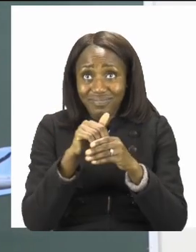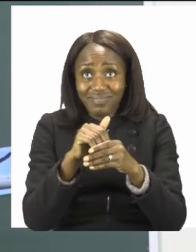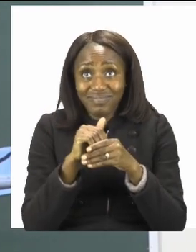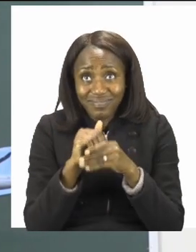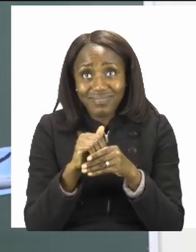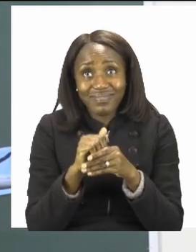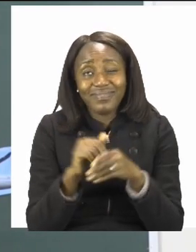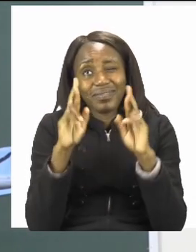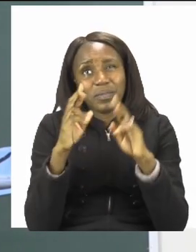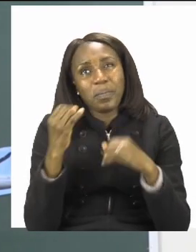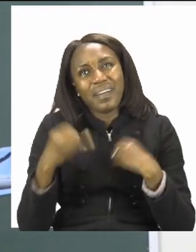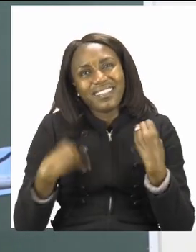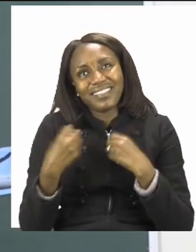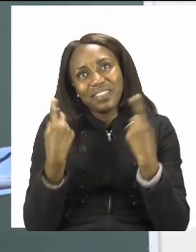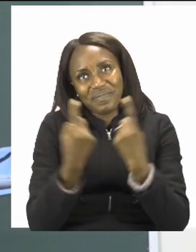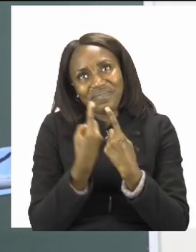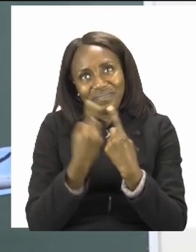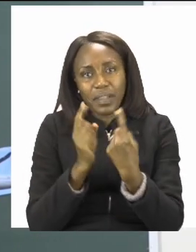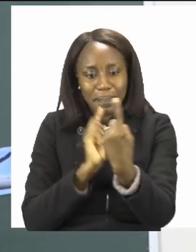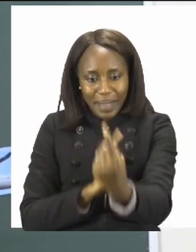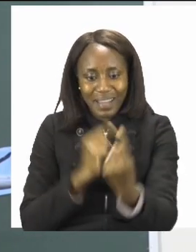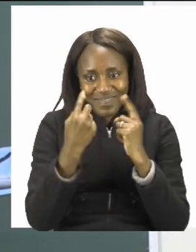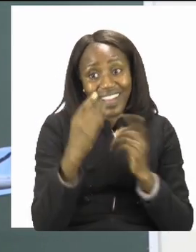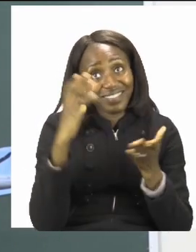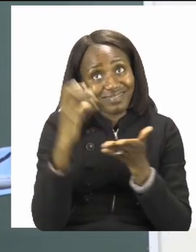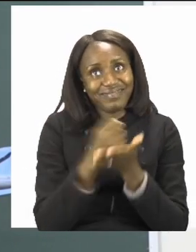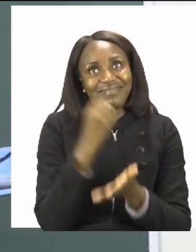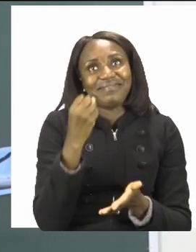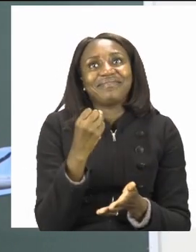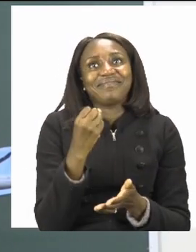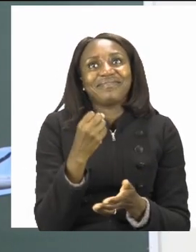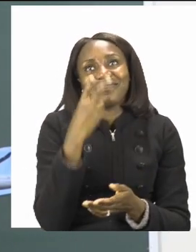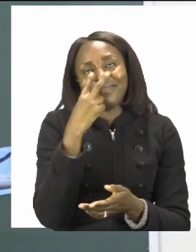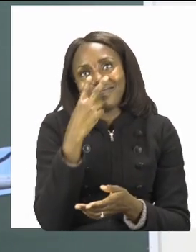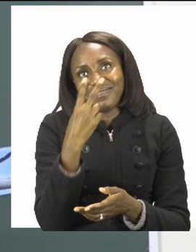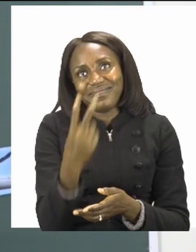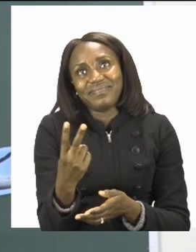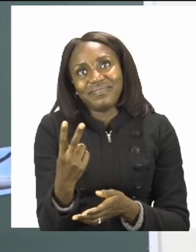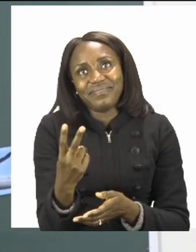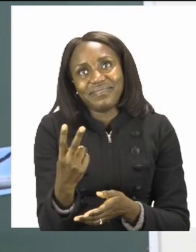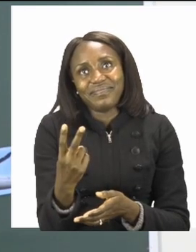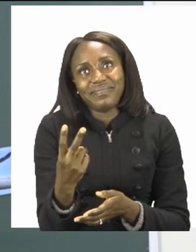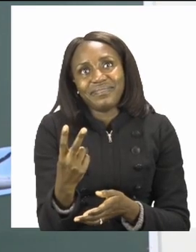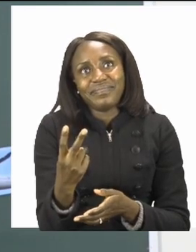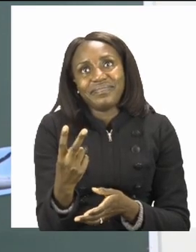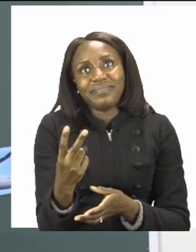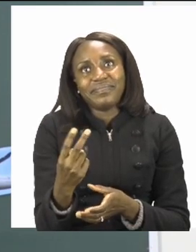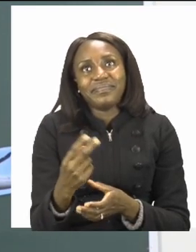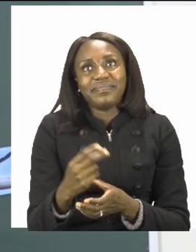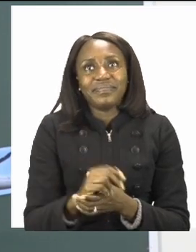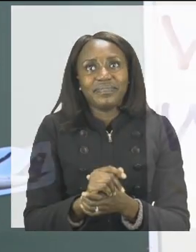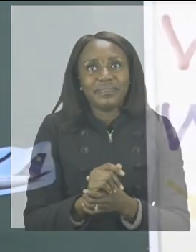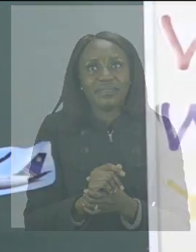hope you enjoy the game and win. I will see you soon after the advert break.